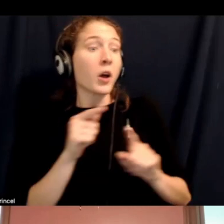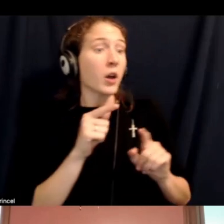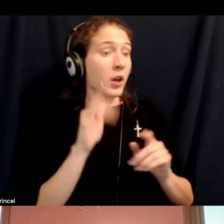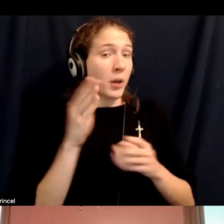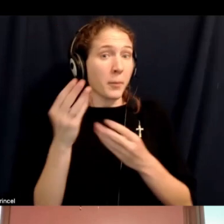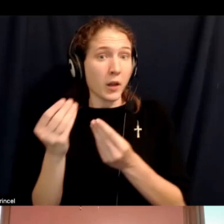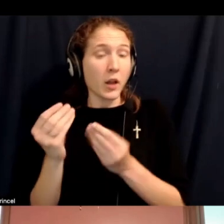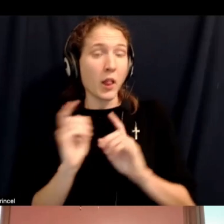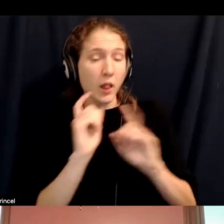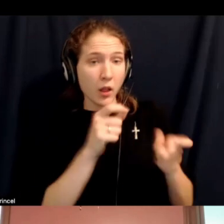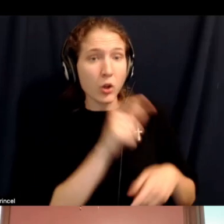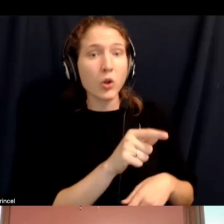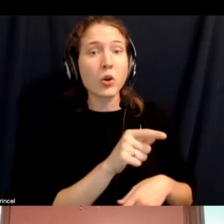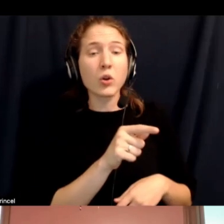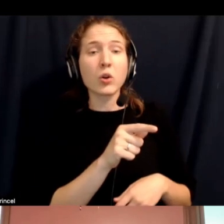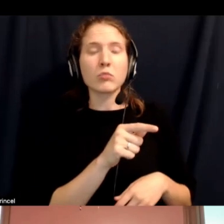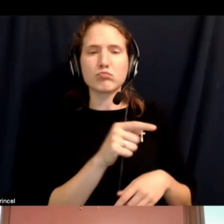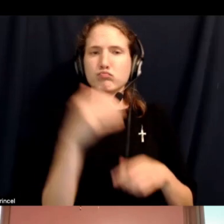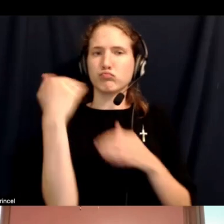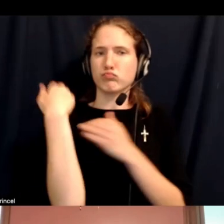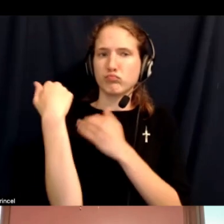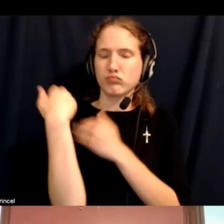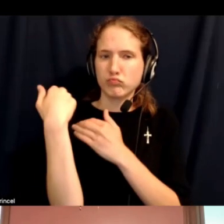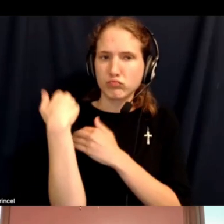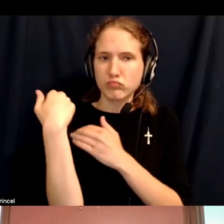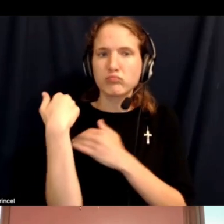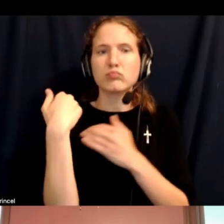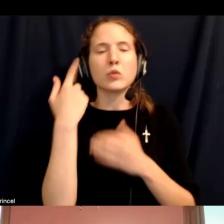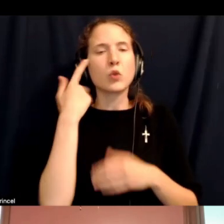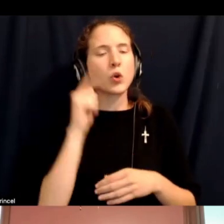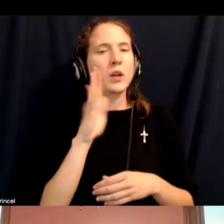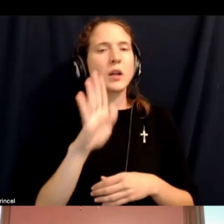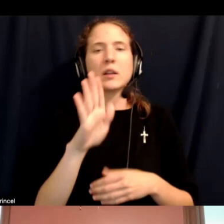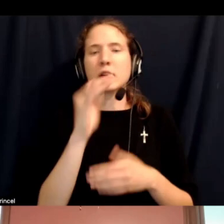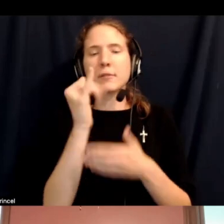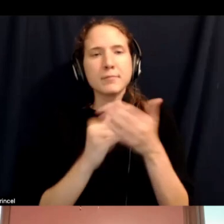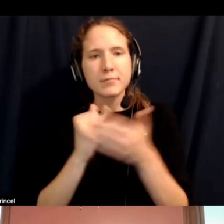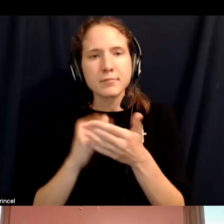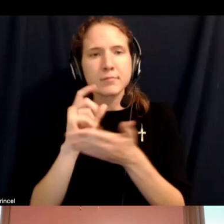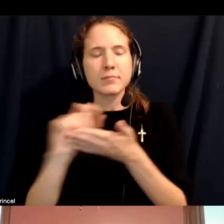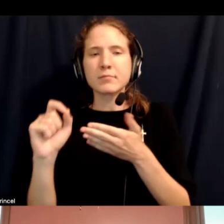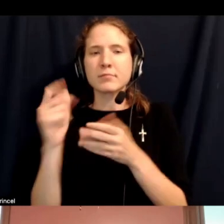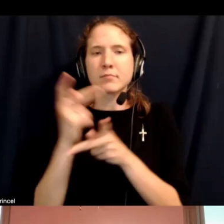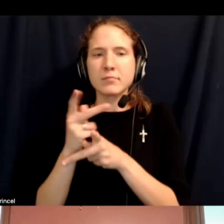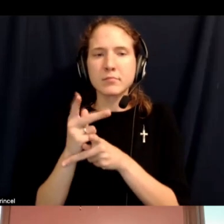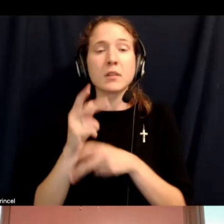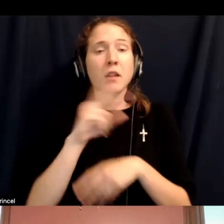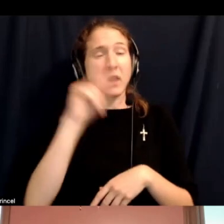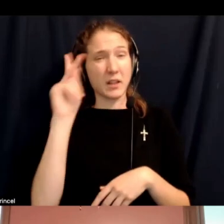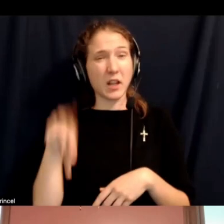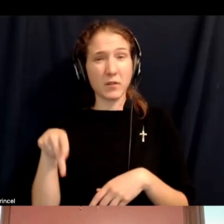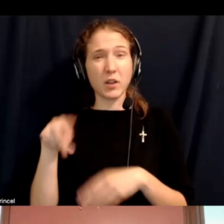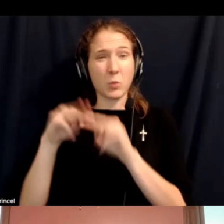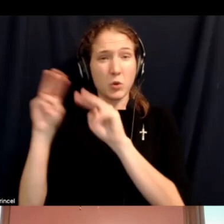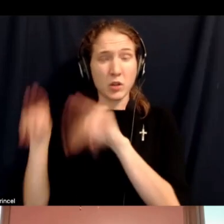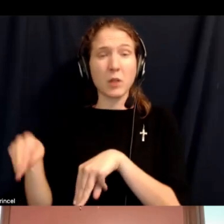world, she was in charge of the fate of all his work, reneged on a promise to a museum in Philadelphia that had believed they were